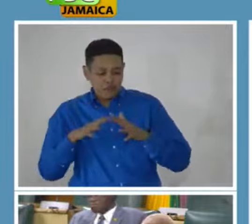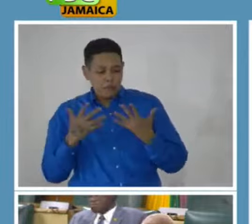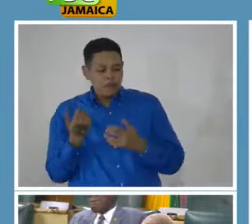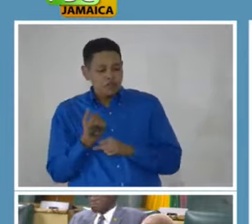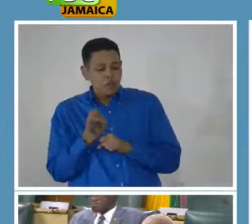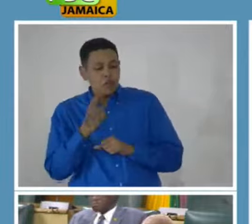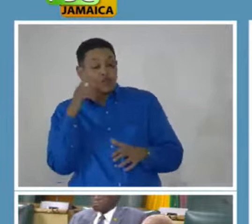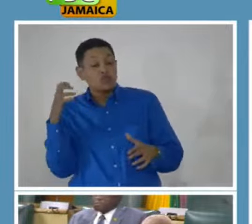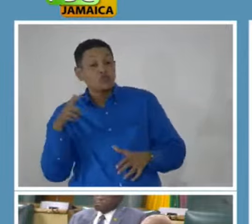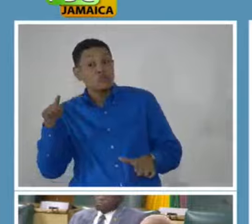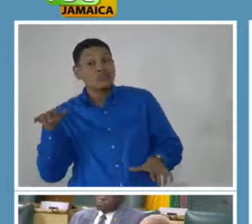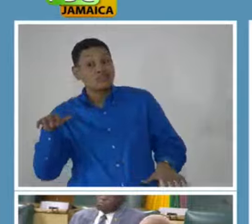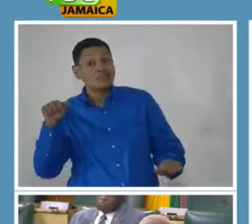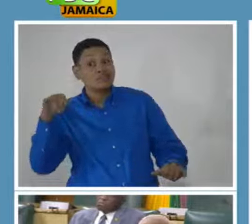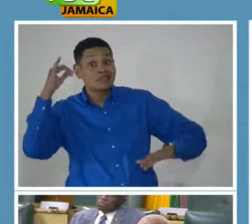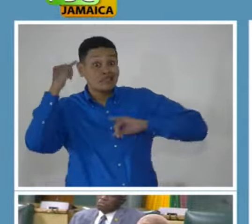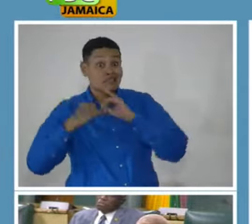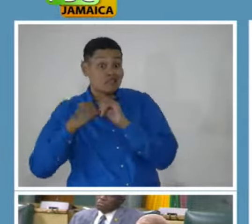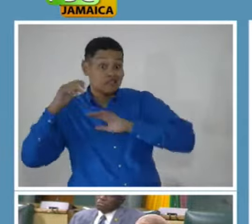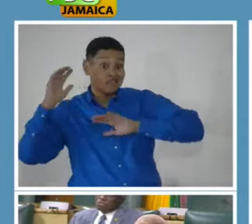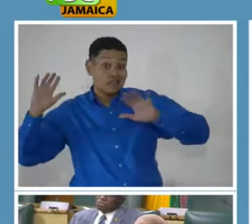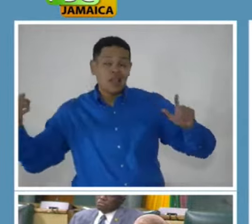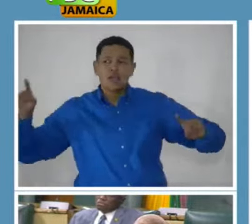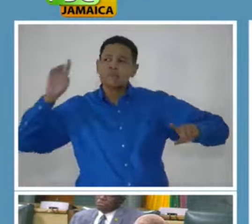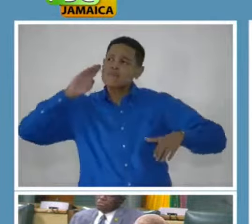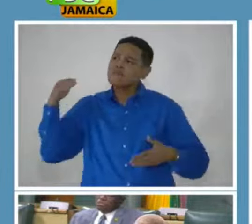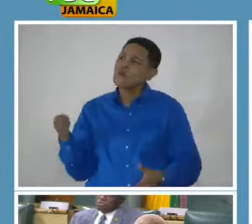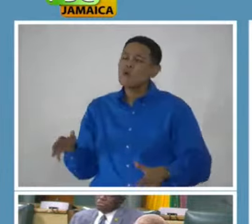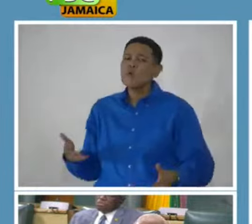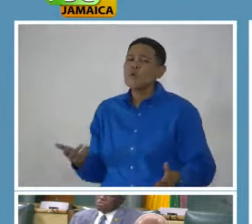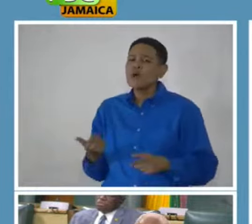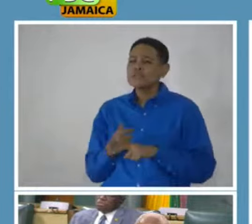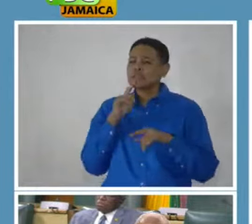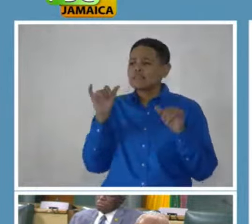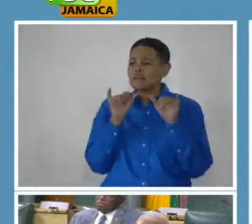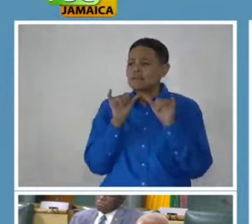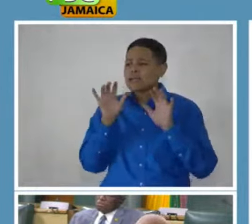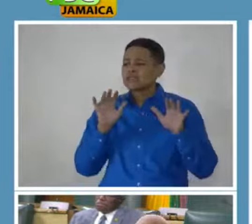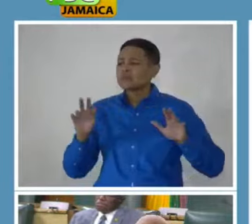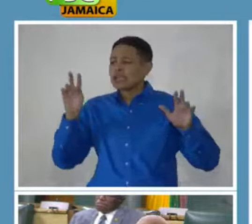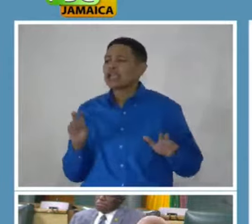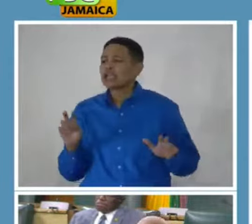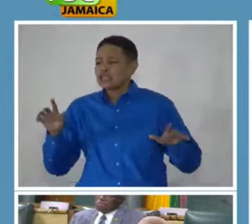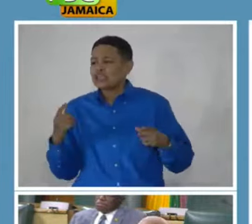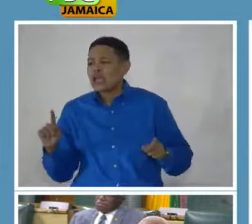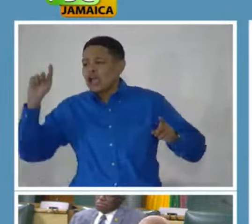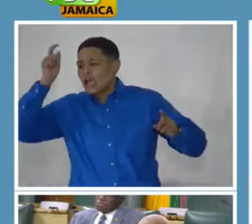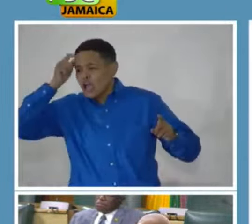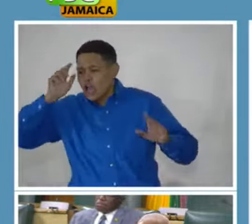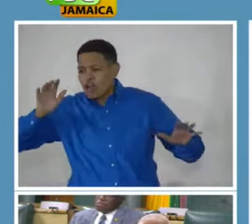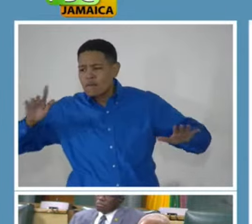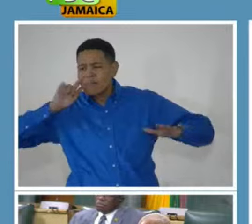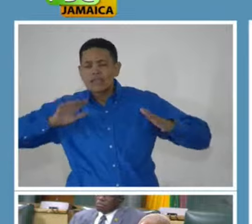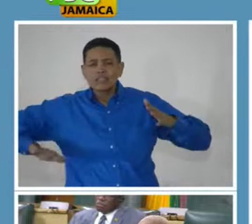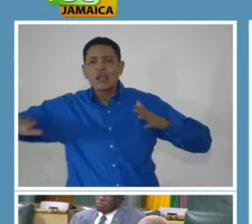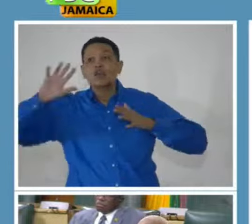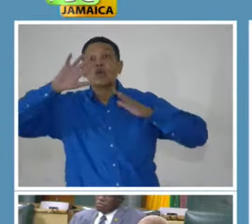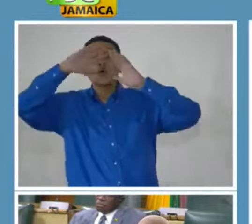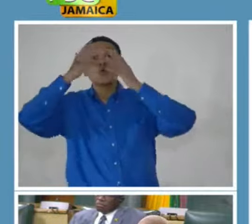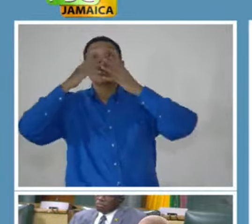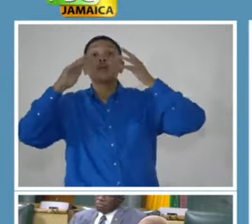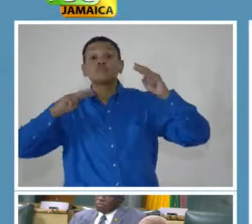the group is doing internationally focuses on the measurement issues governments around the